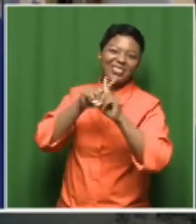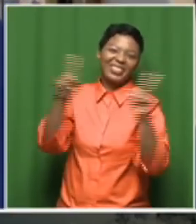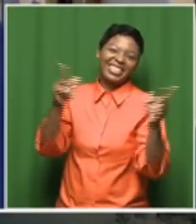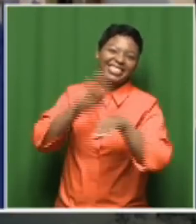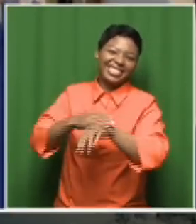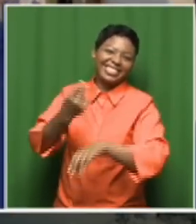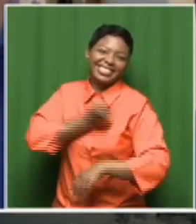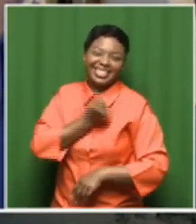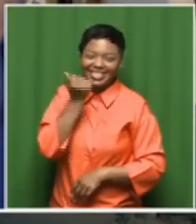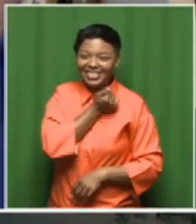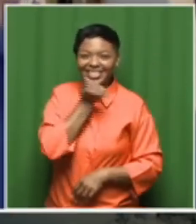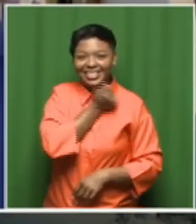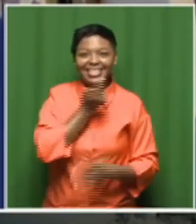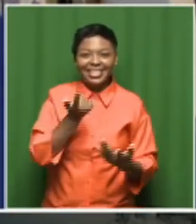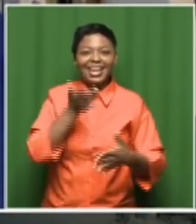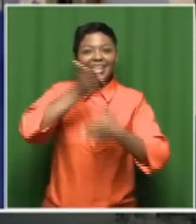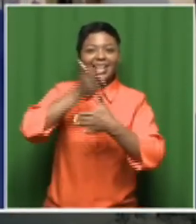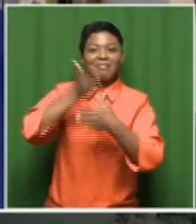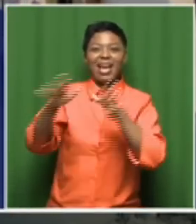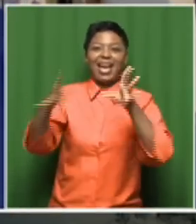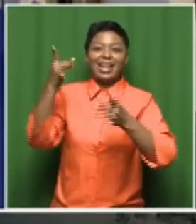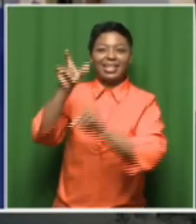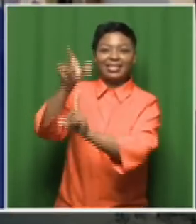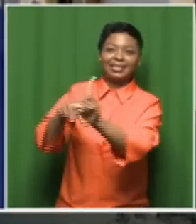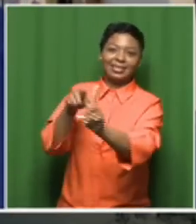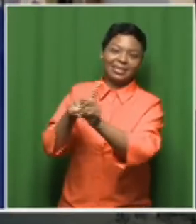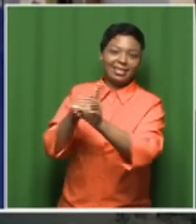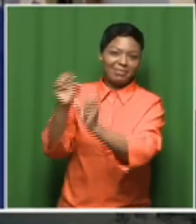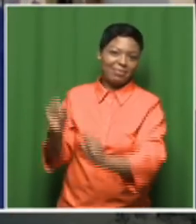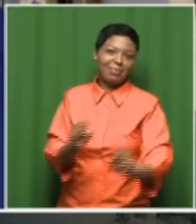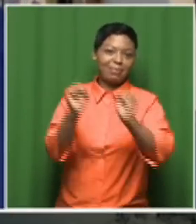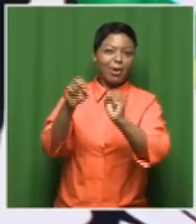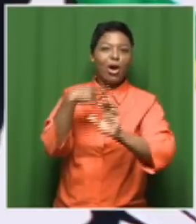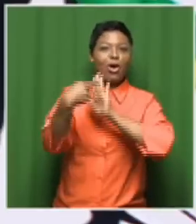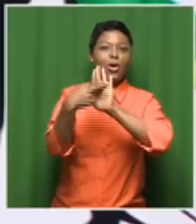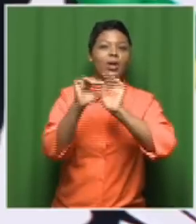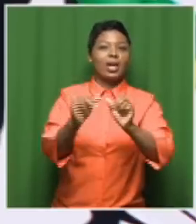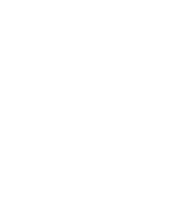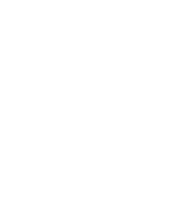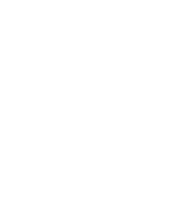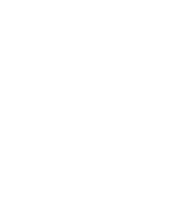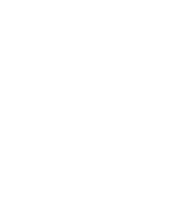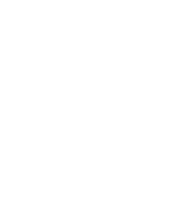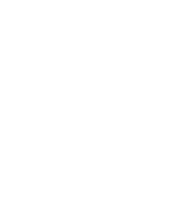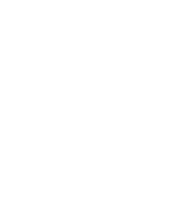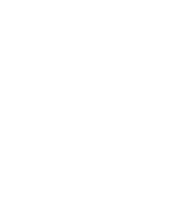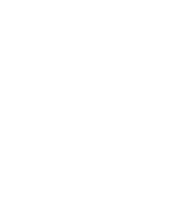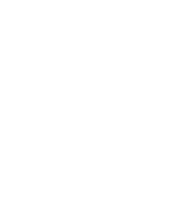to us about a lot more. Labour analyst speaking about the role of unions in the 21st century.